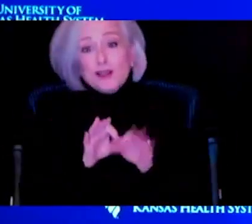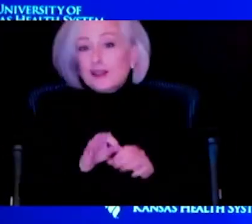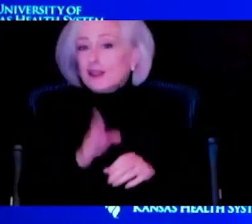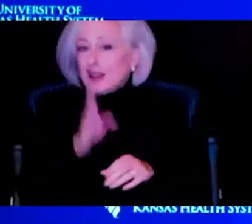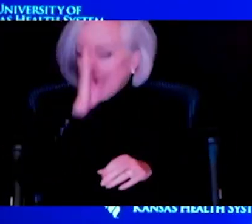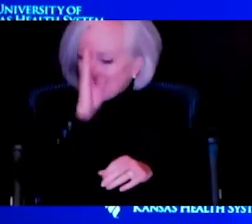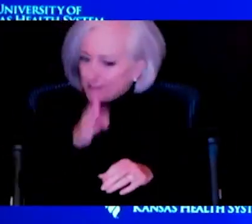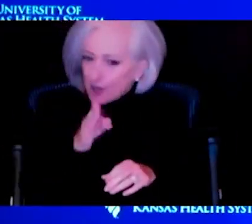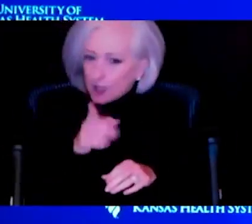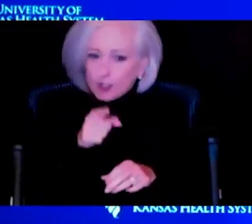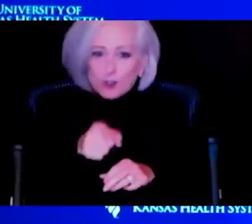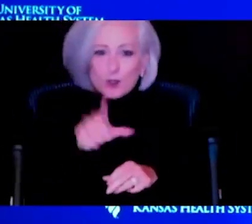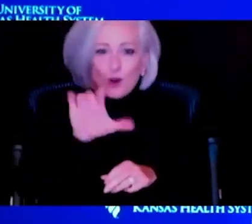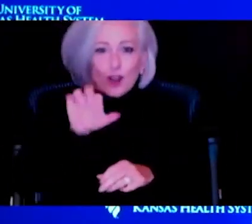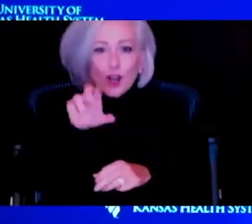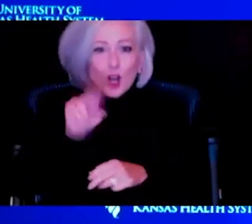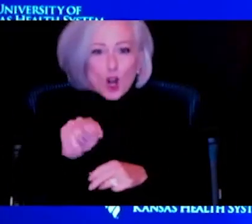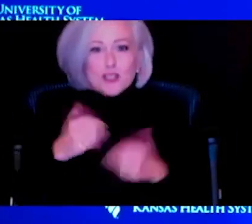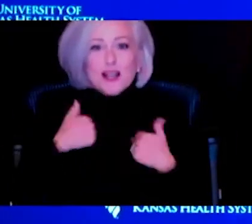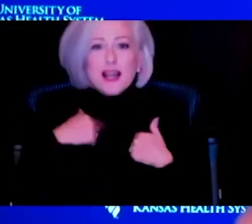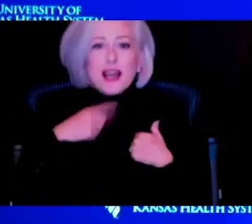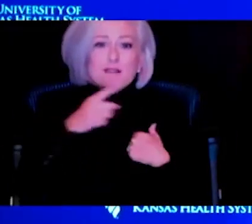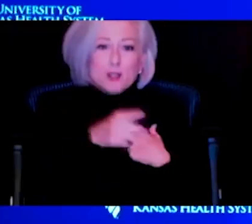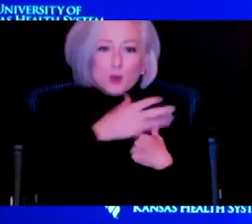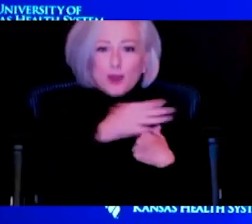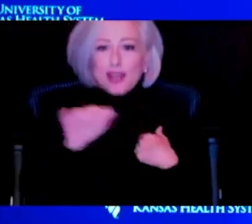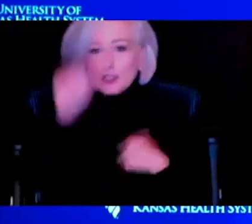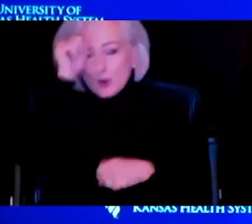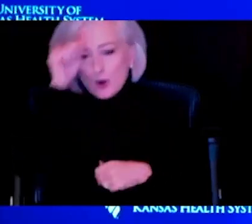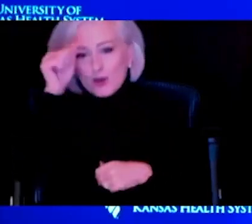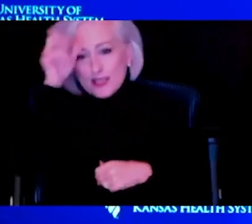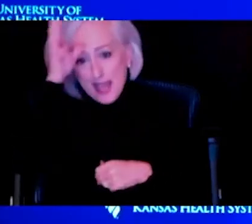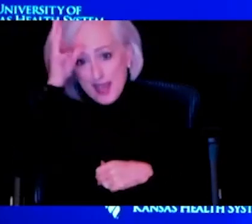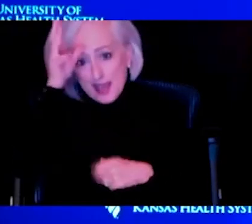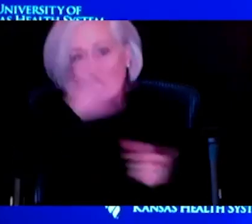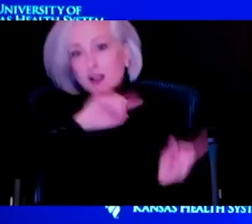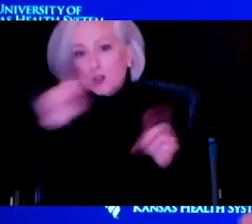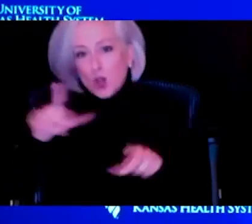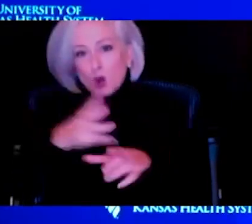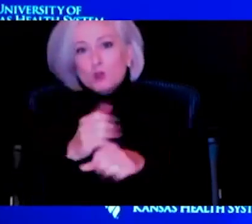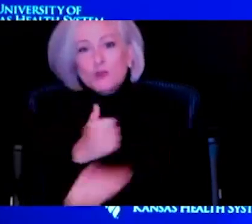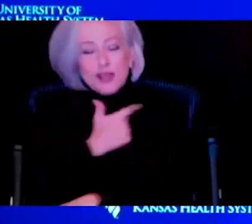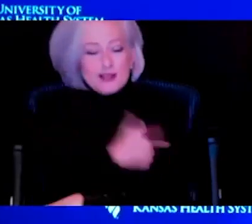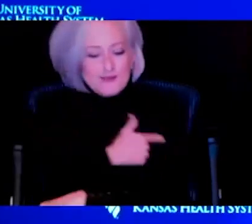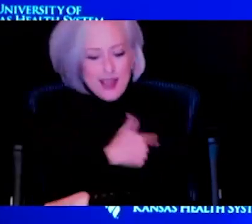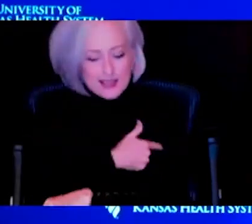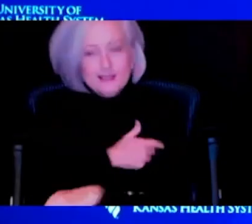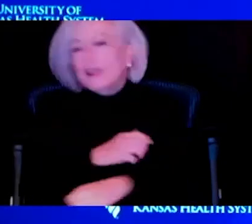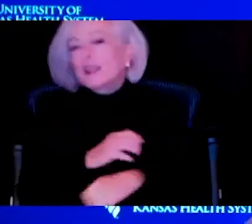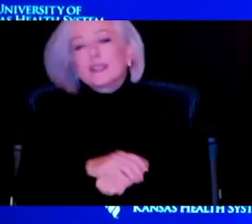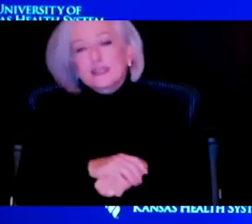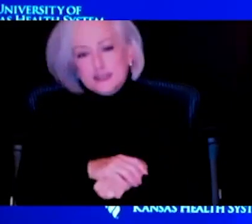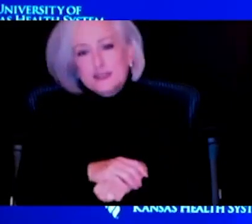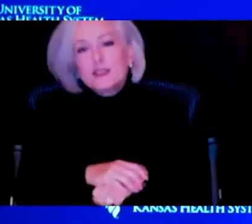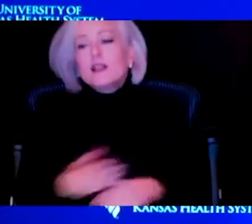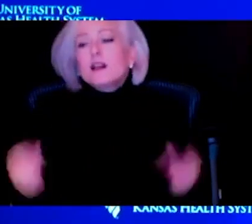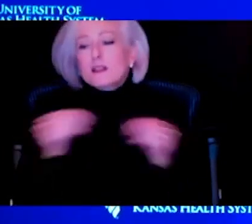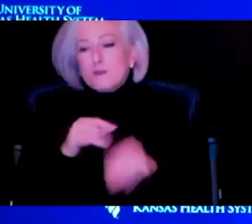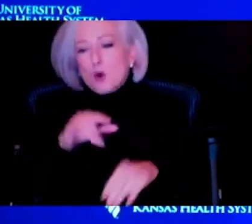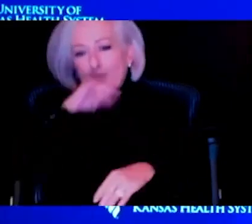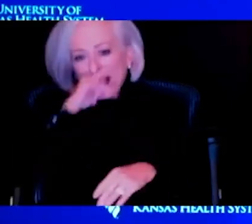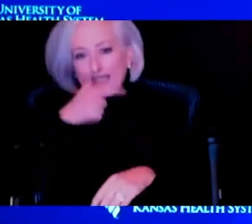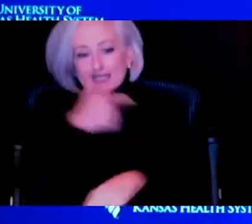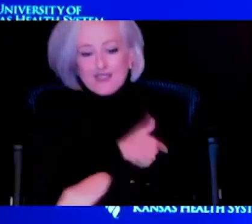your dad take you and your brother to get vaccinated. The more children we can get vaccinated, the more we can keep them from getting ill, from getting long